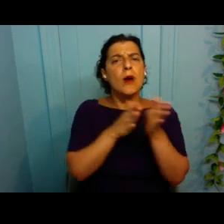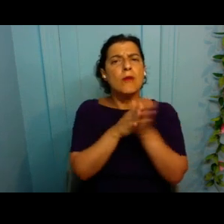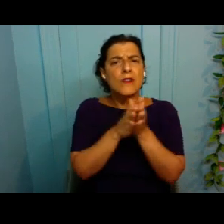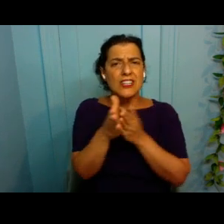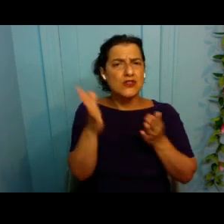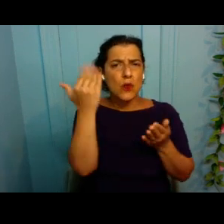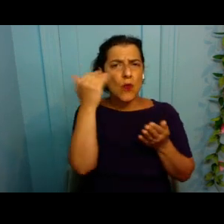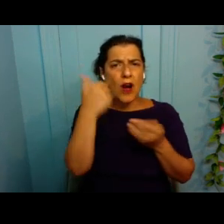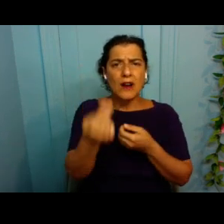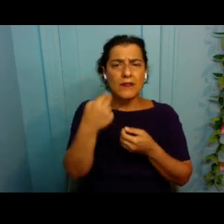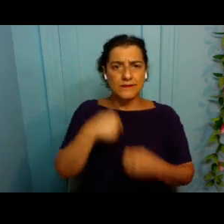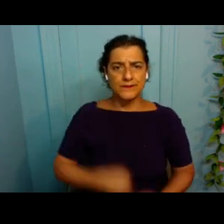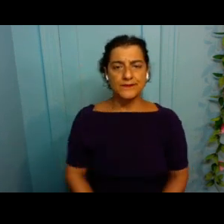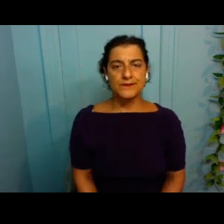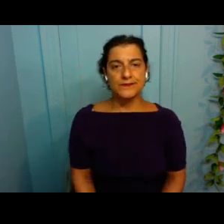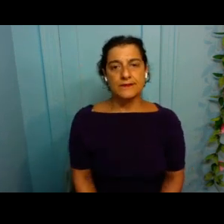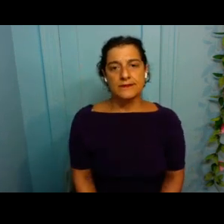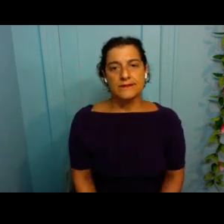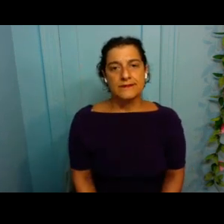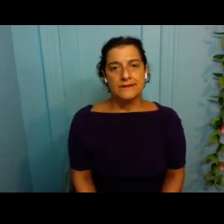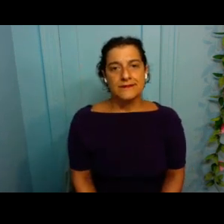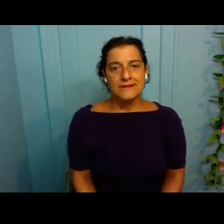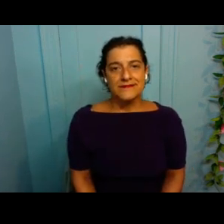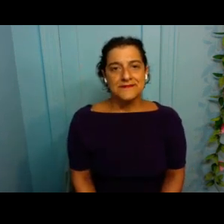for attending this webinar? So